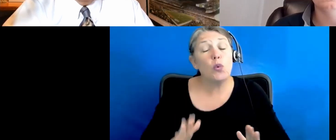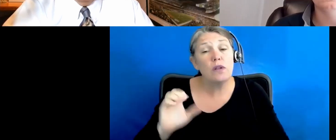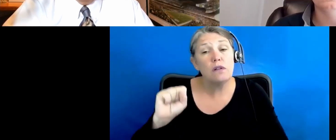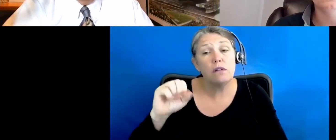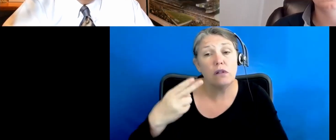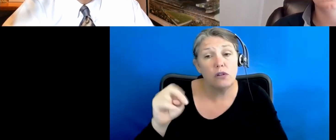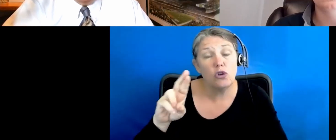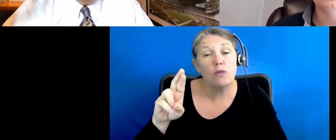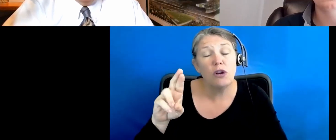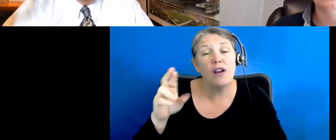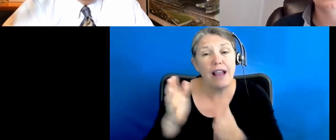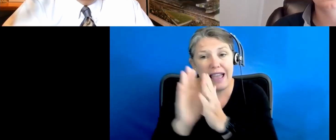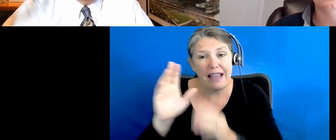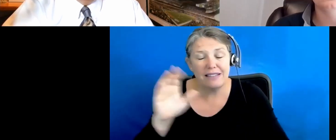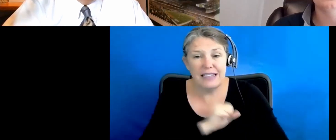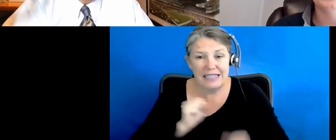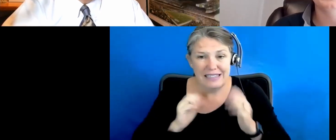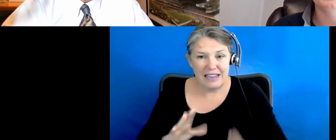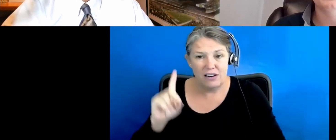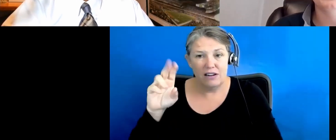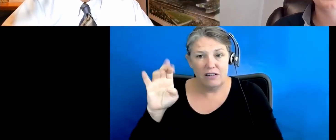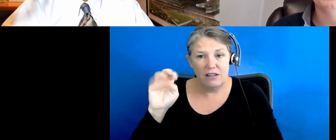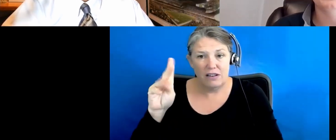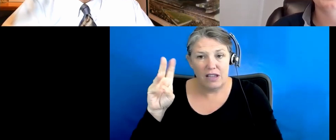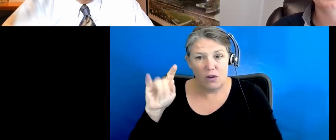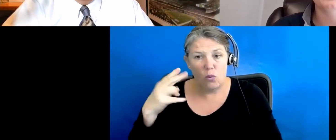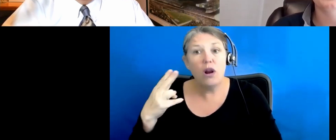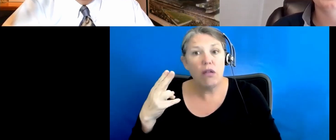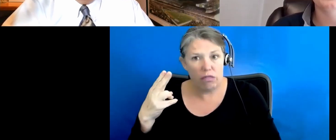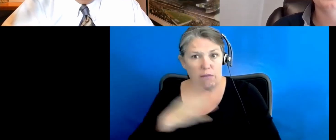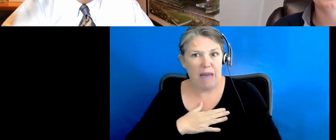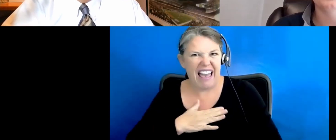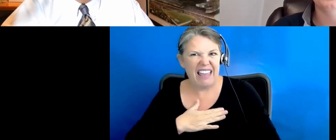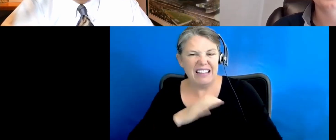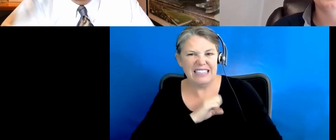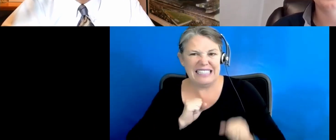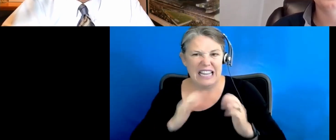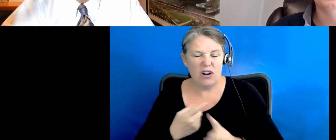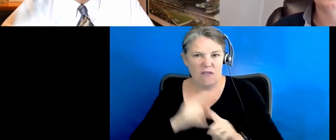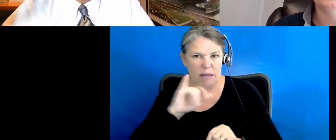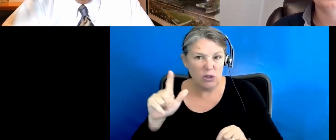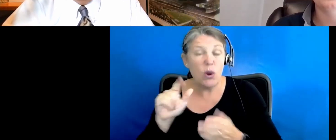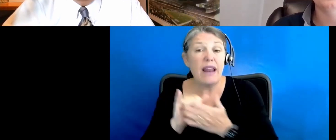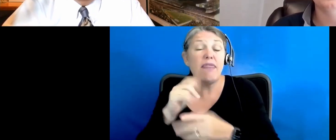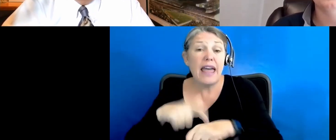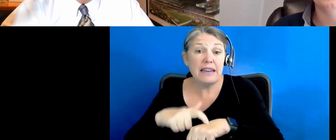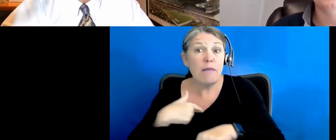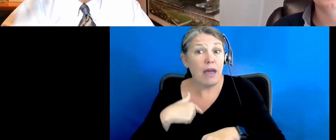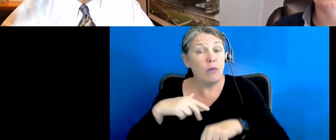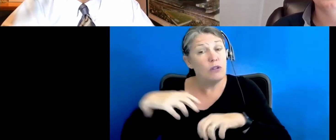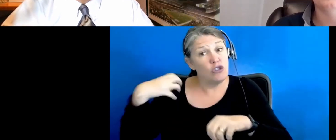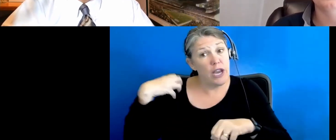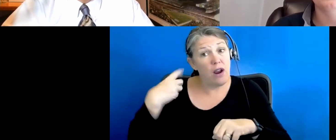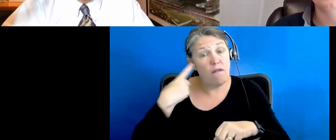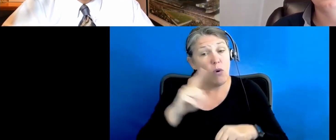Senator Duckworth, my senator from Illinois, if she had someone in mind. And at that time, I was serving as chairman of